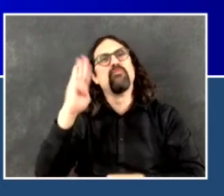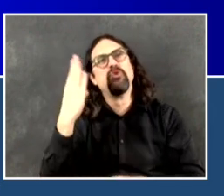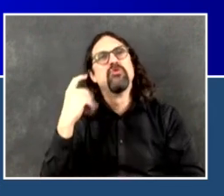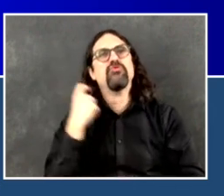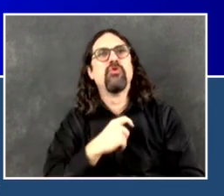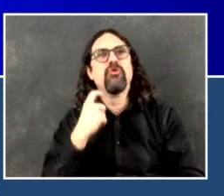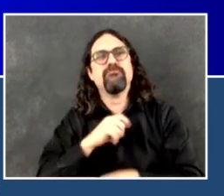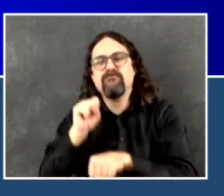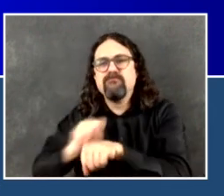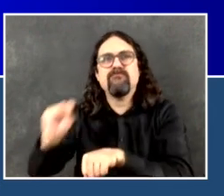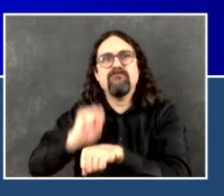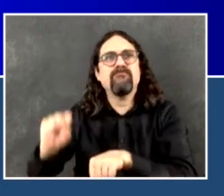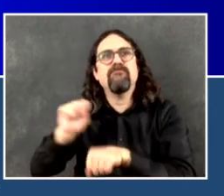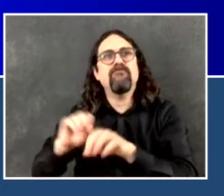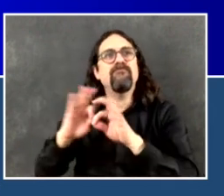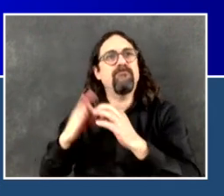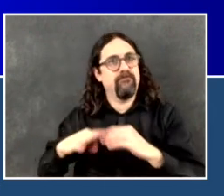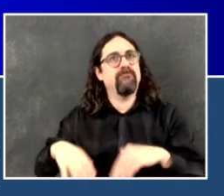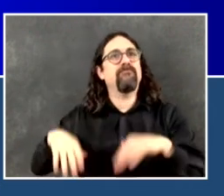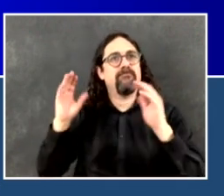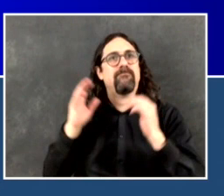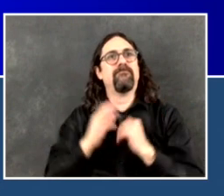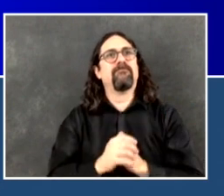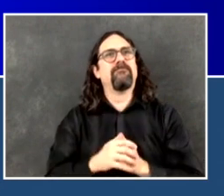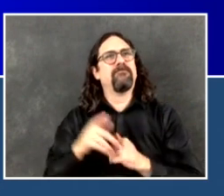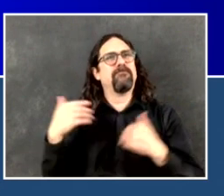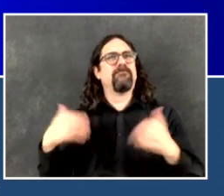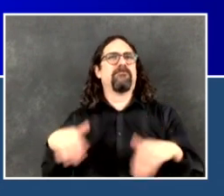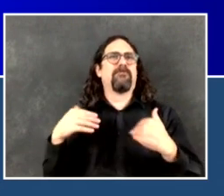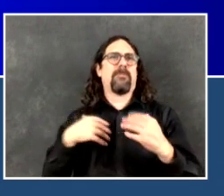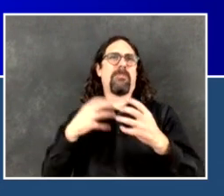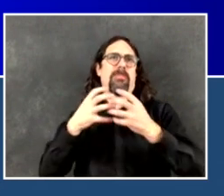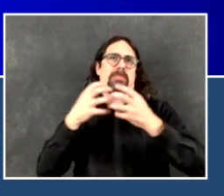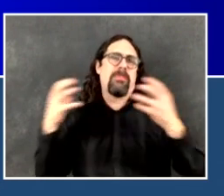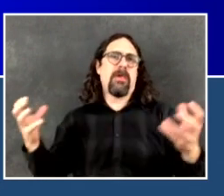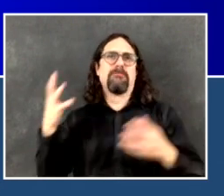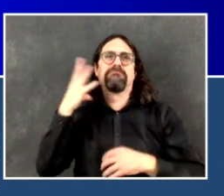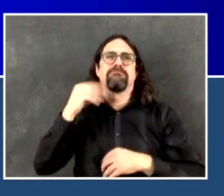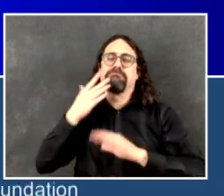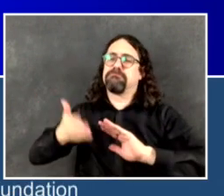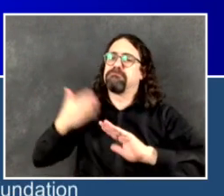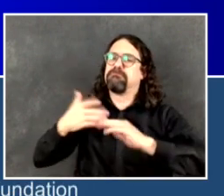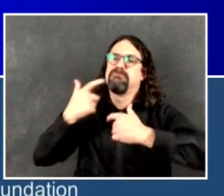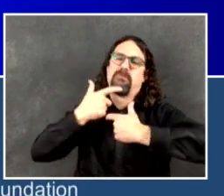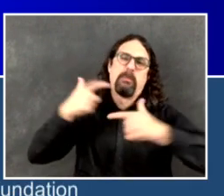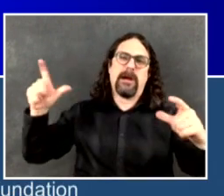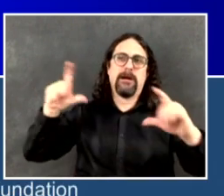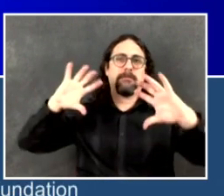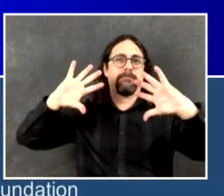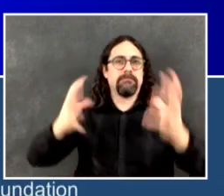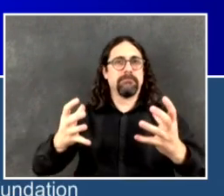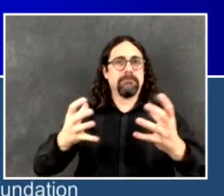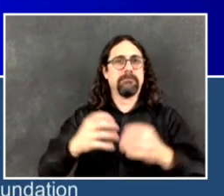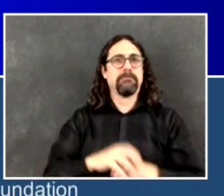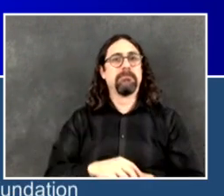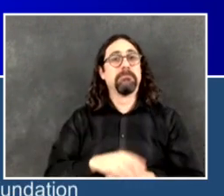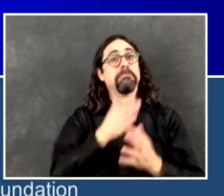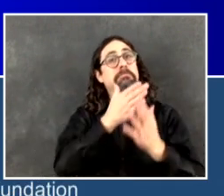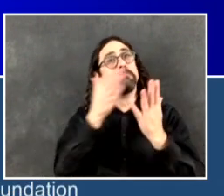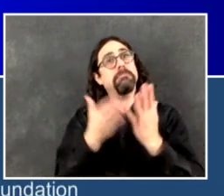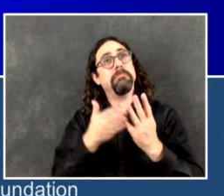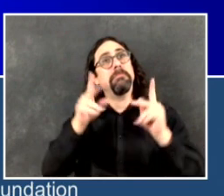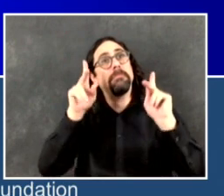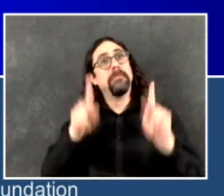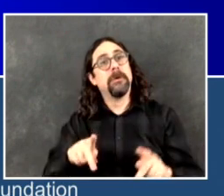Henry brings a great mind and a great spirit to this effort. Maria Torres Springer, Vice President